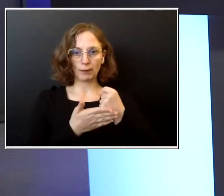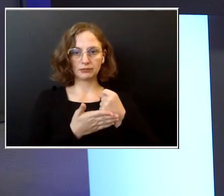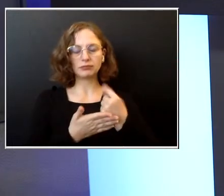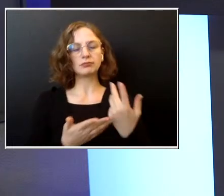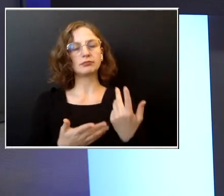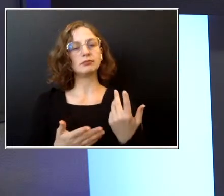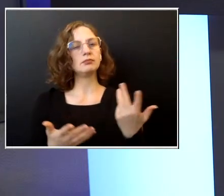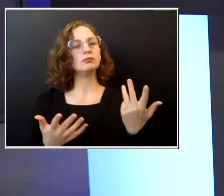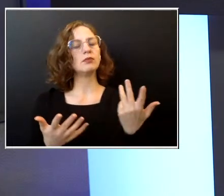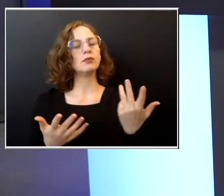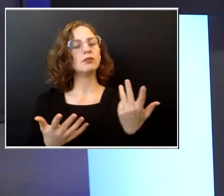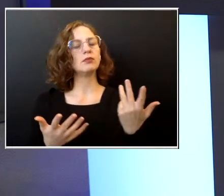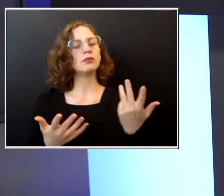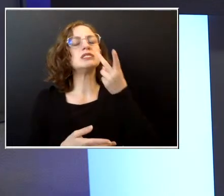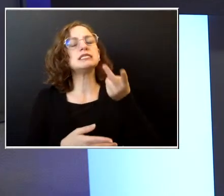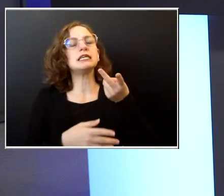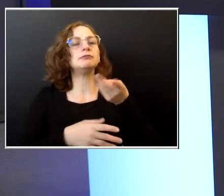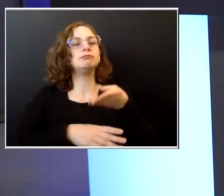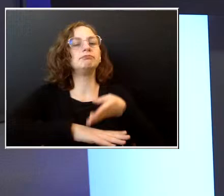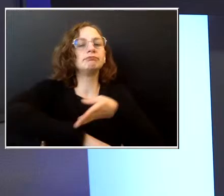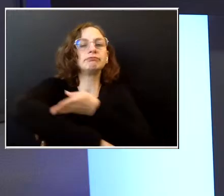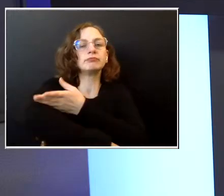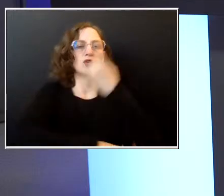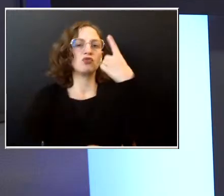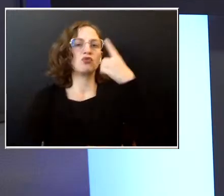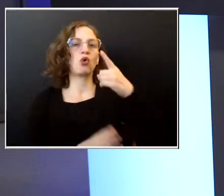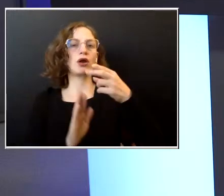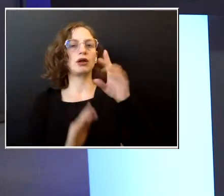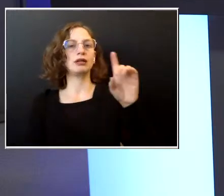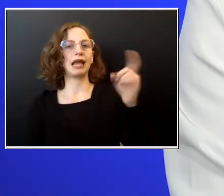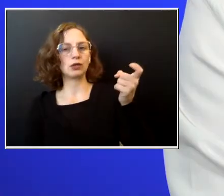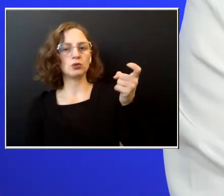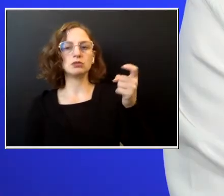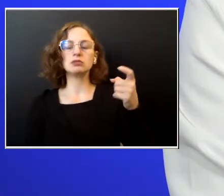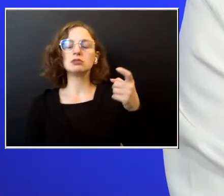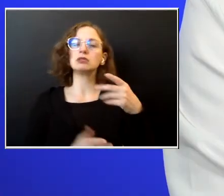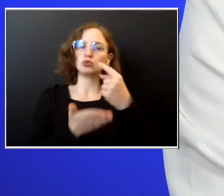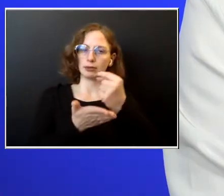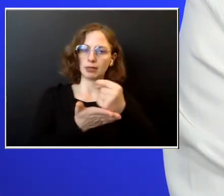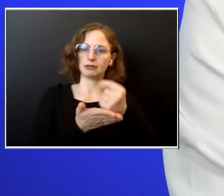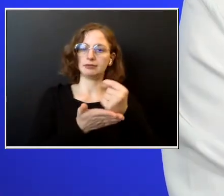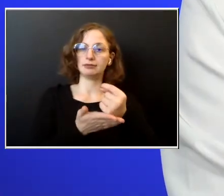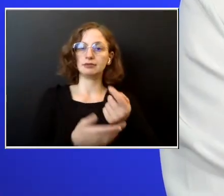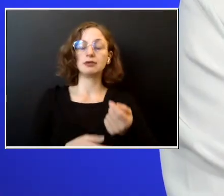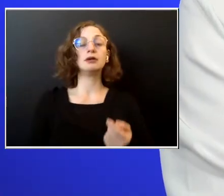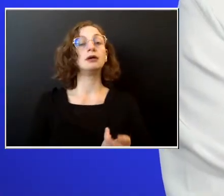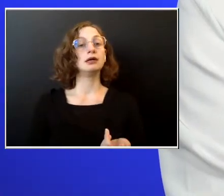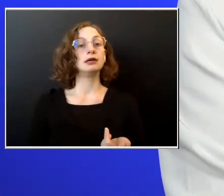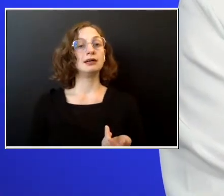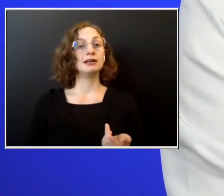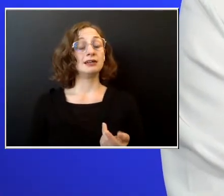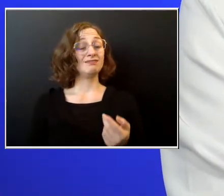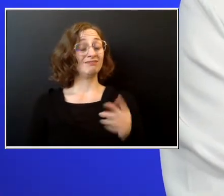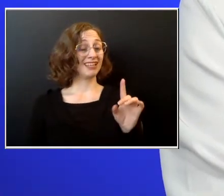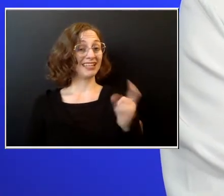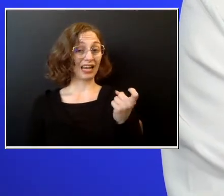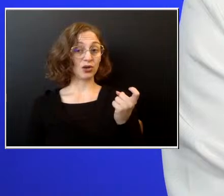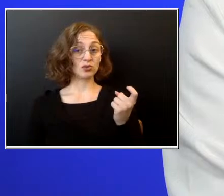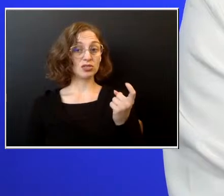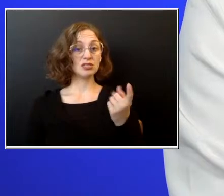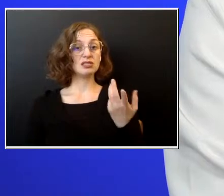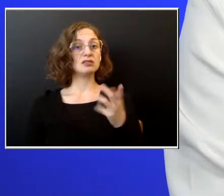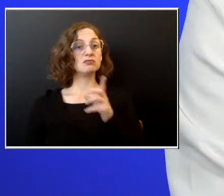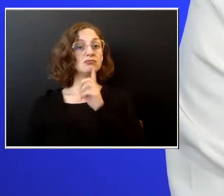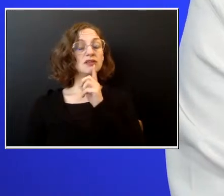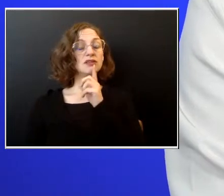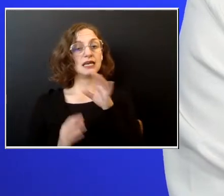improve diagnosis and treatments? Well, the diagnosis has been improved by CTA and MRA. I